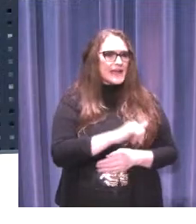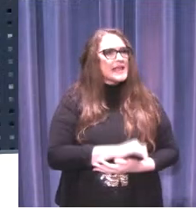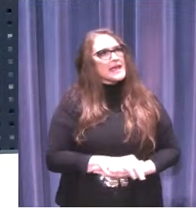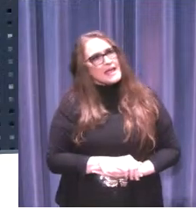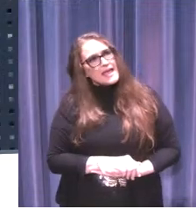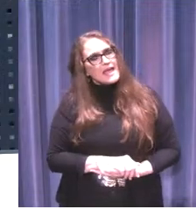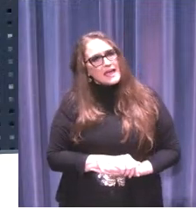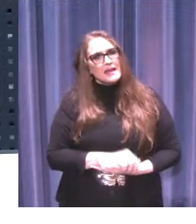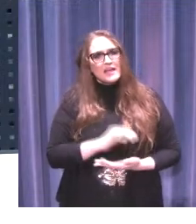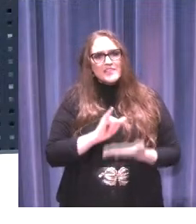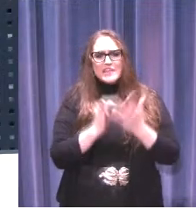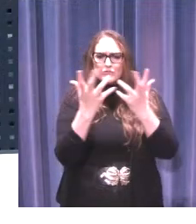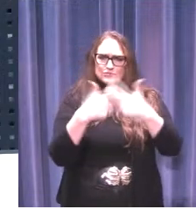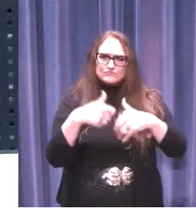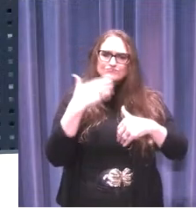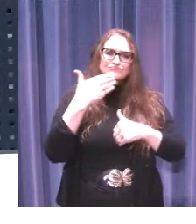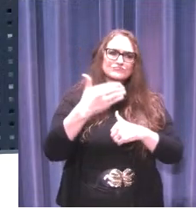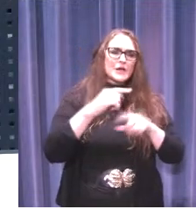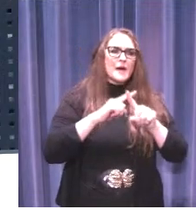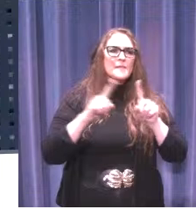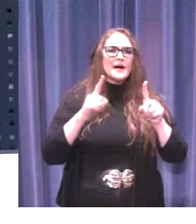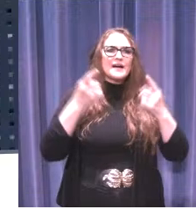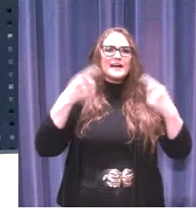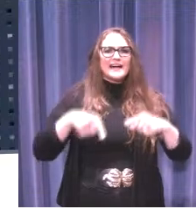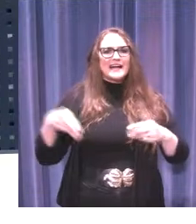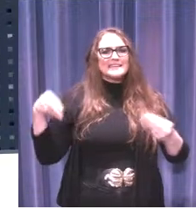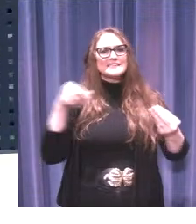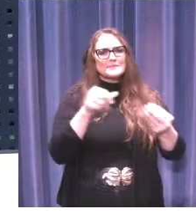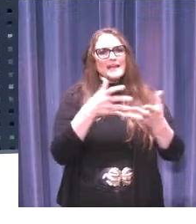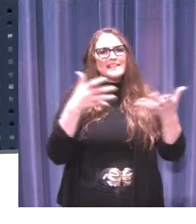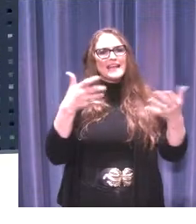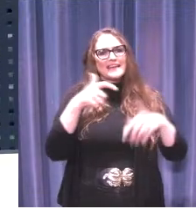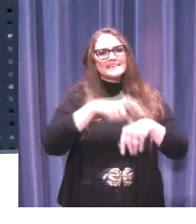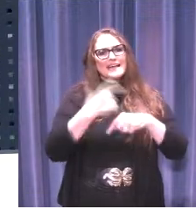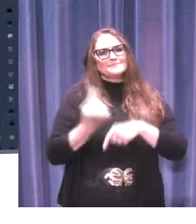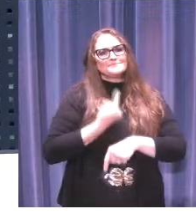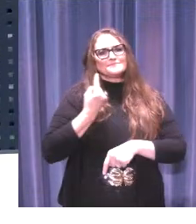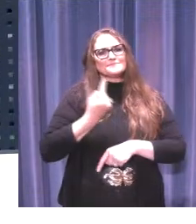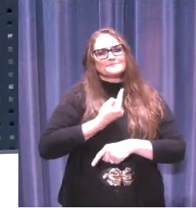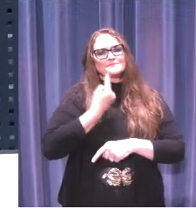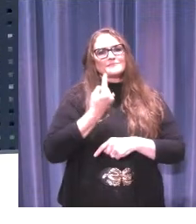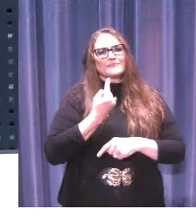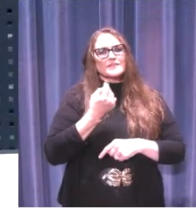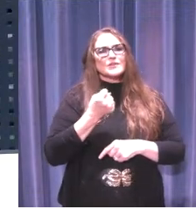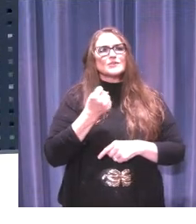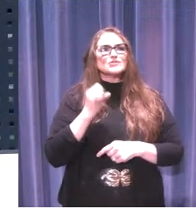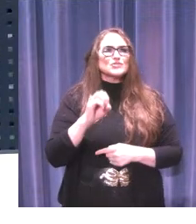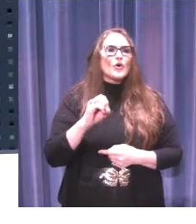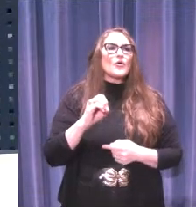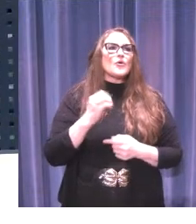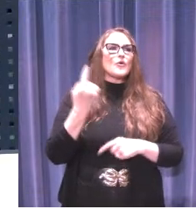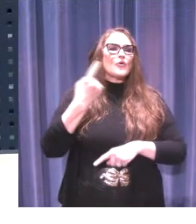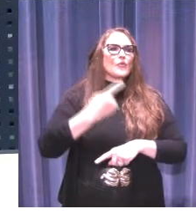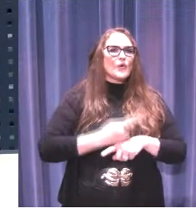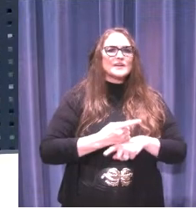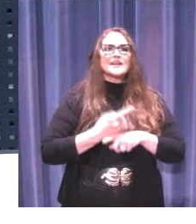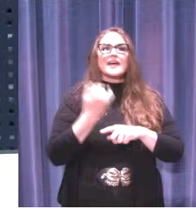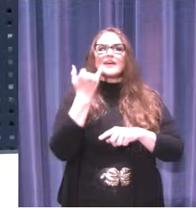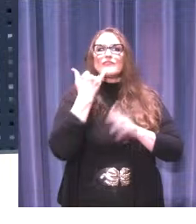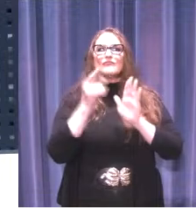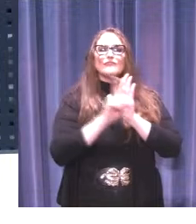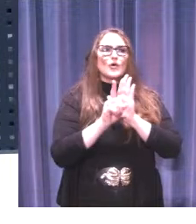And that was going good, but I ended up spending a lot of time by myself. So one day the phone rang,